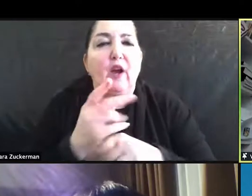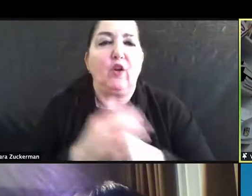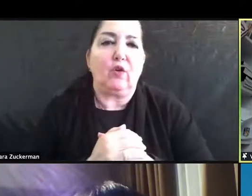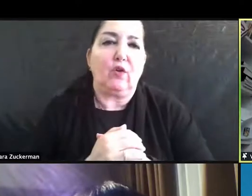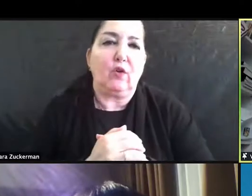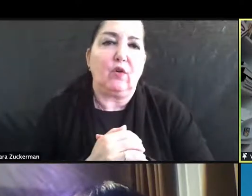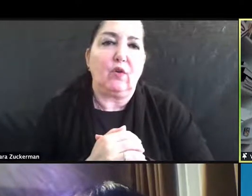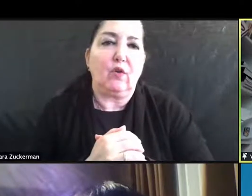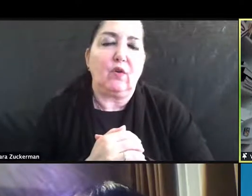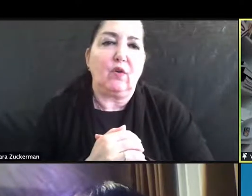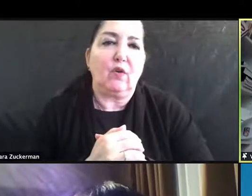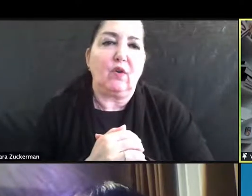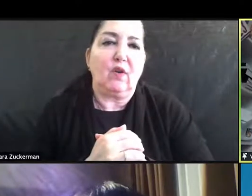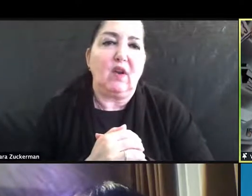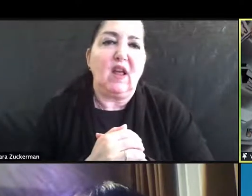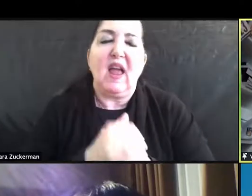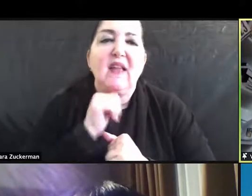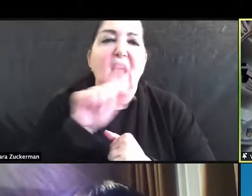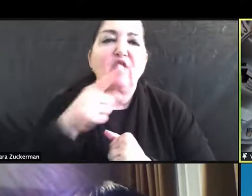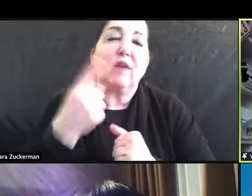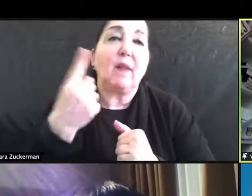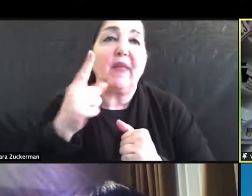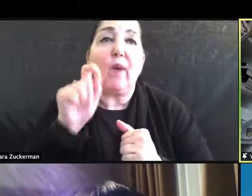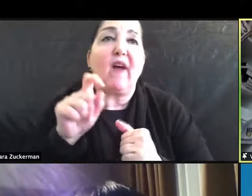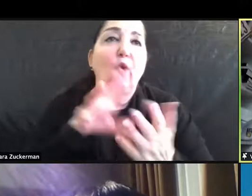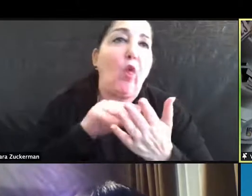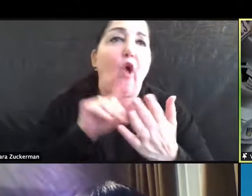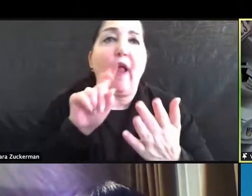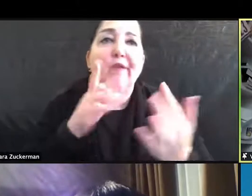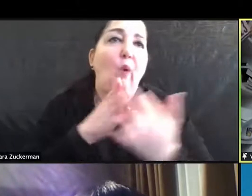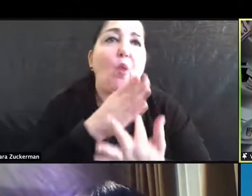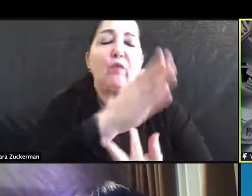if it were just things together. So I'd be kind